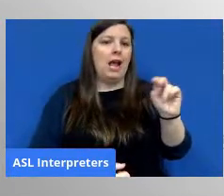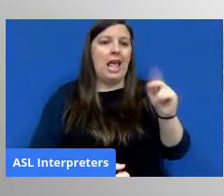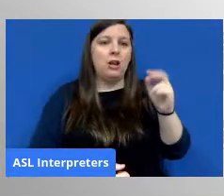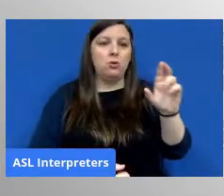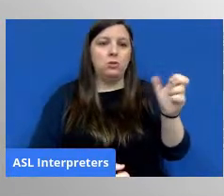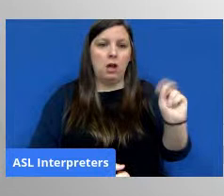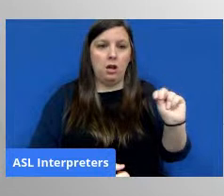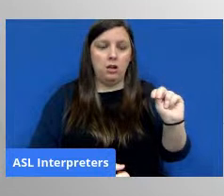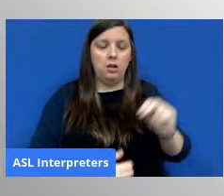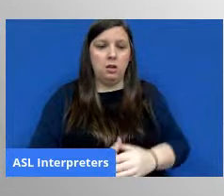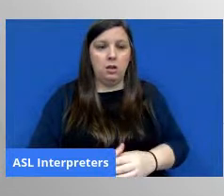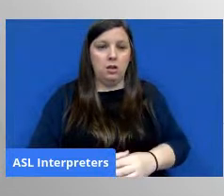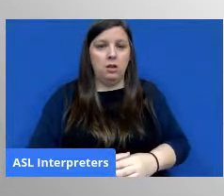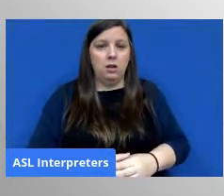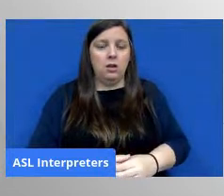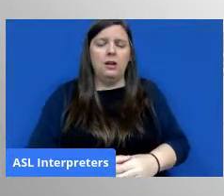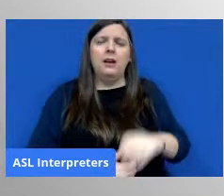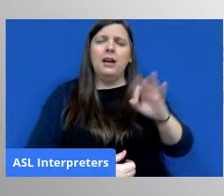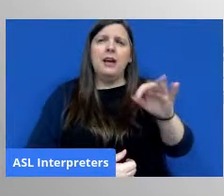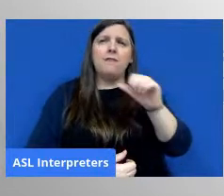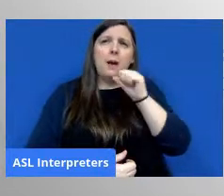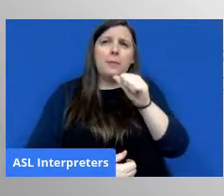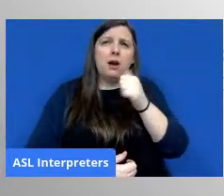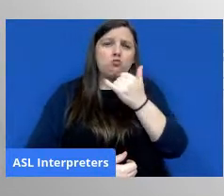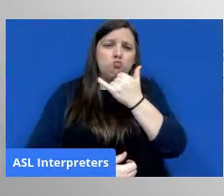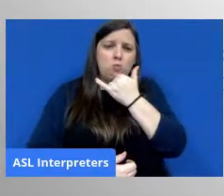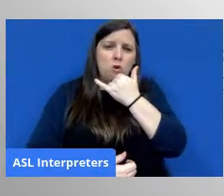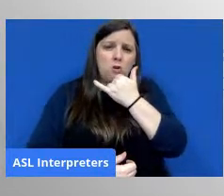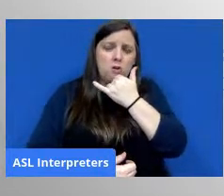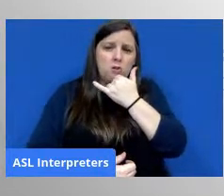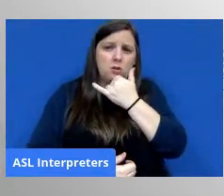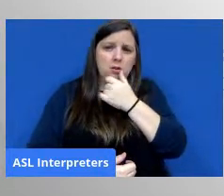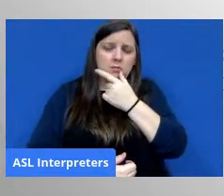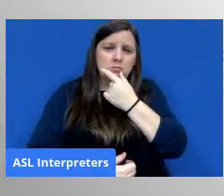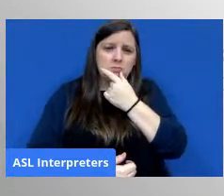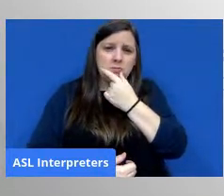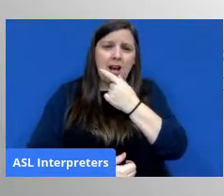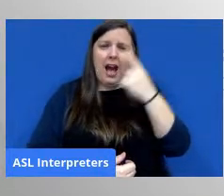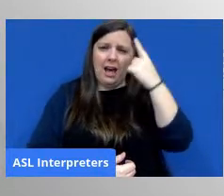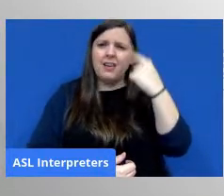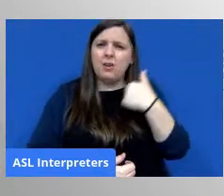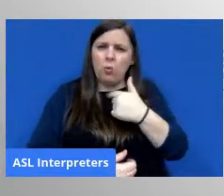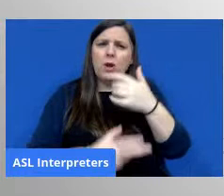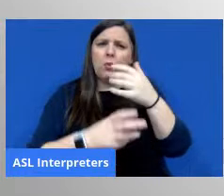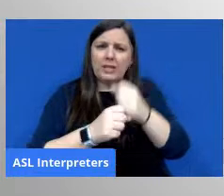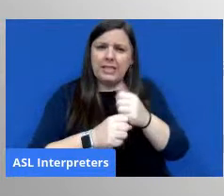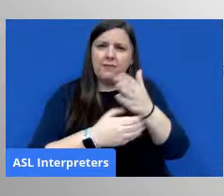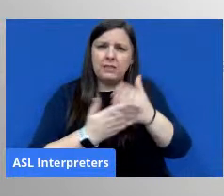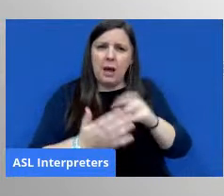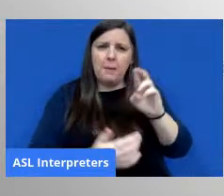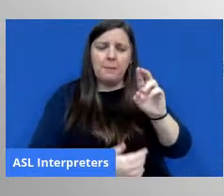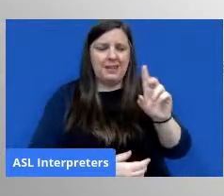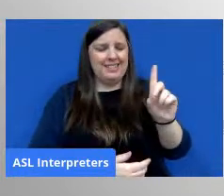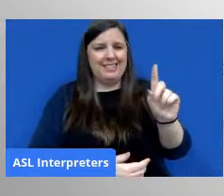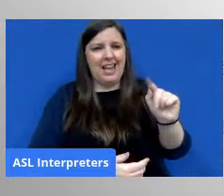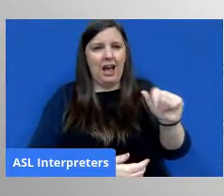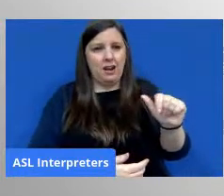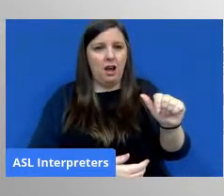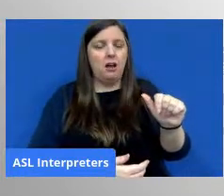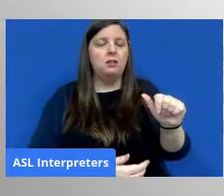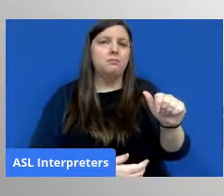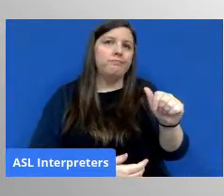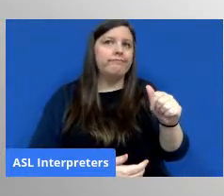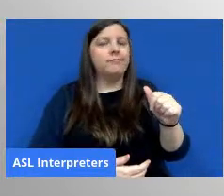former board members, I feel like we actually received some data. Of course, it wasn't updated at